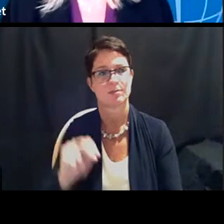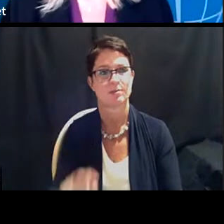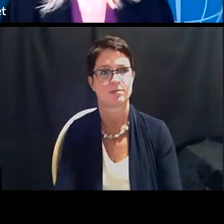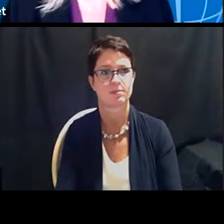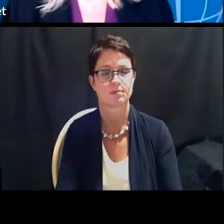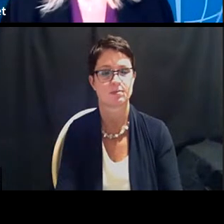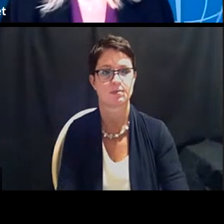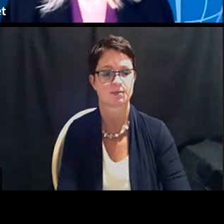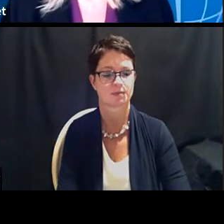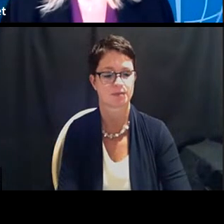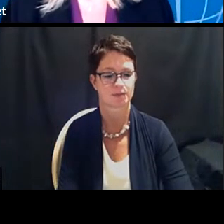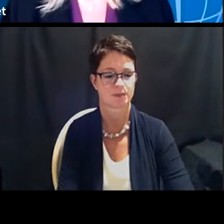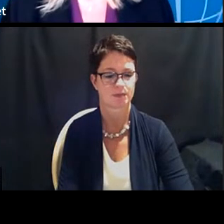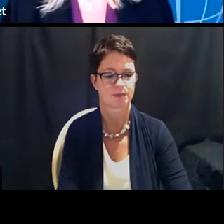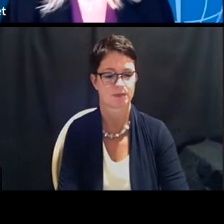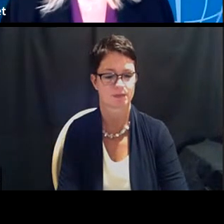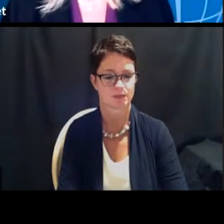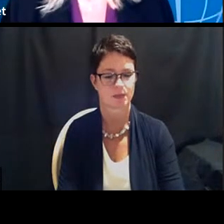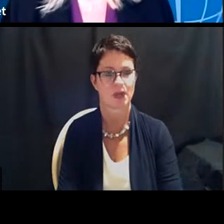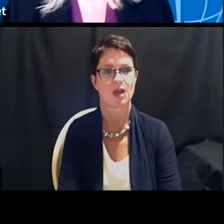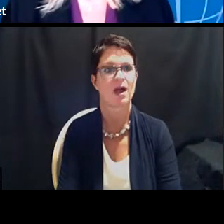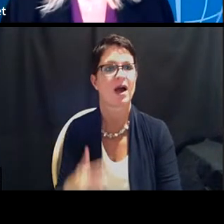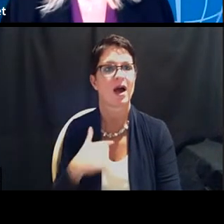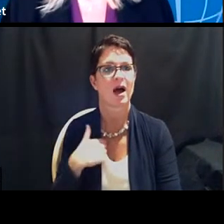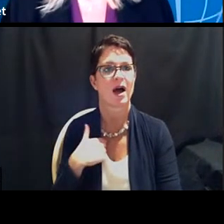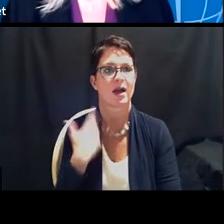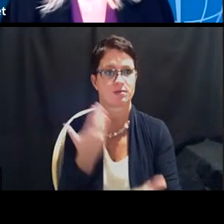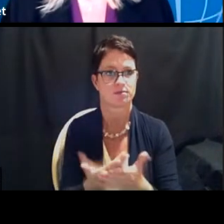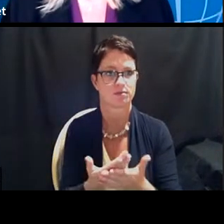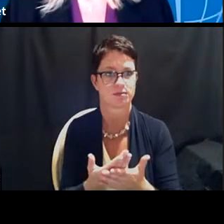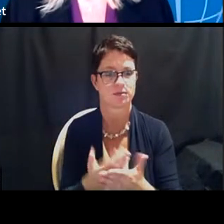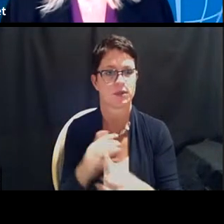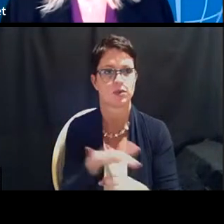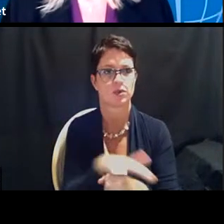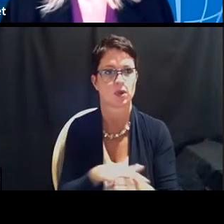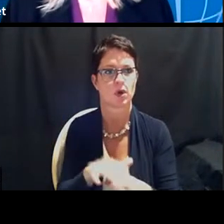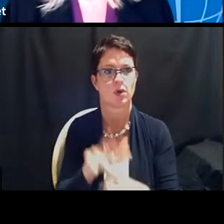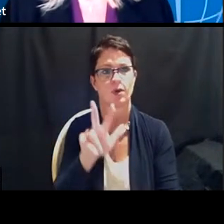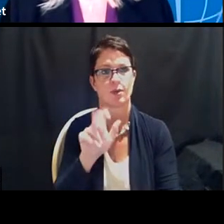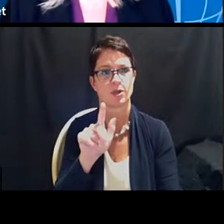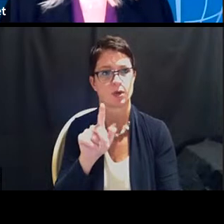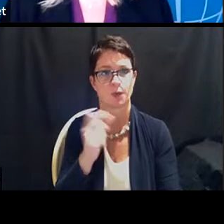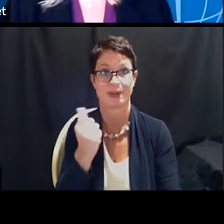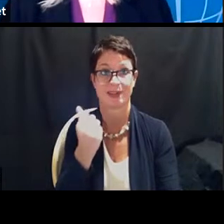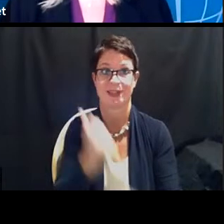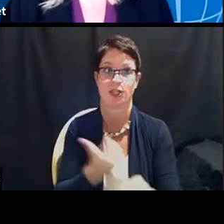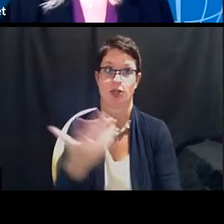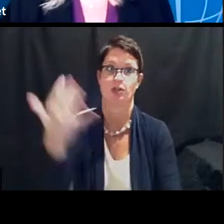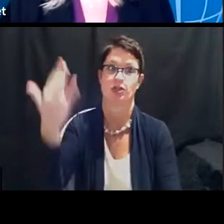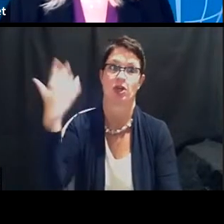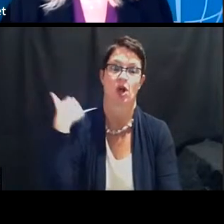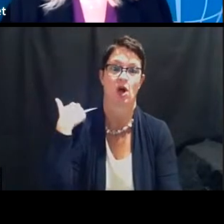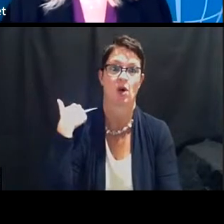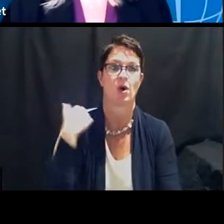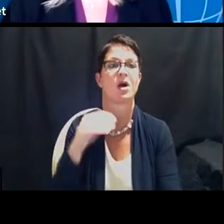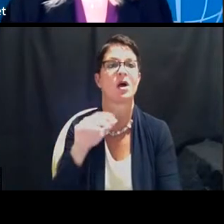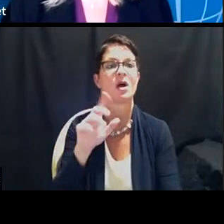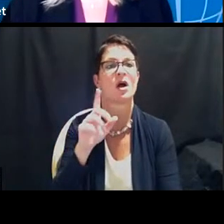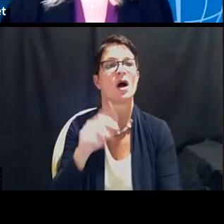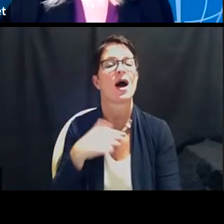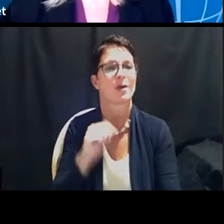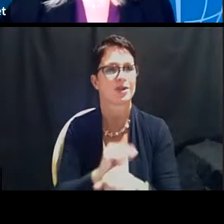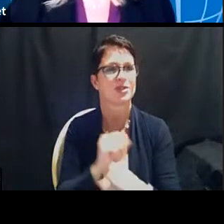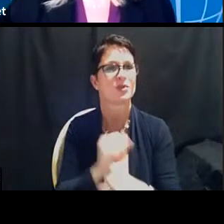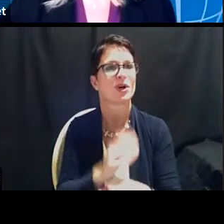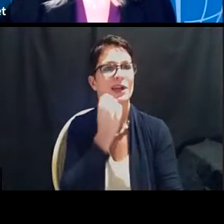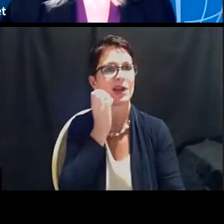SULLIVAN. Thank you. So I came to Local 3 21 years ago, and I was a domestic worker, and I was working to